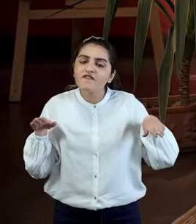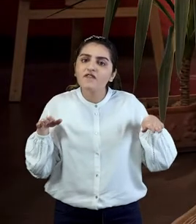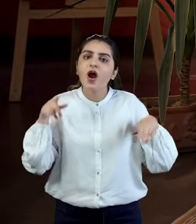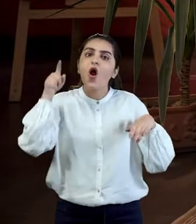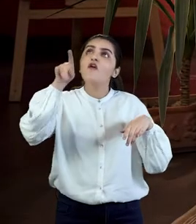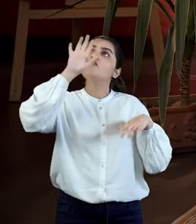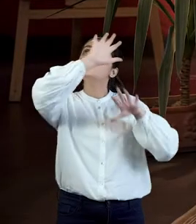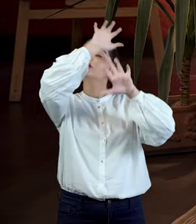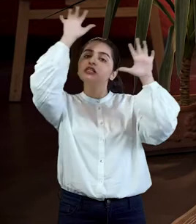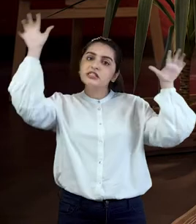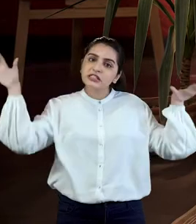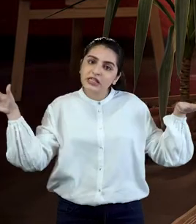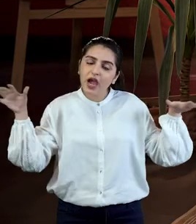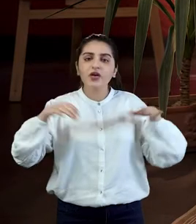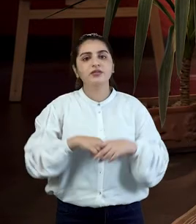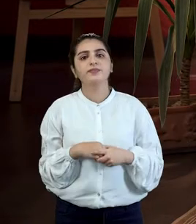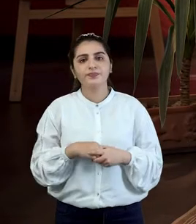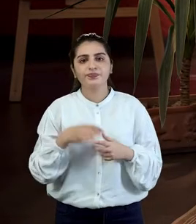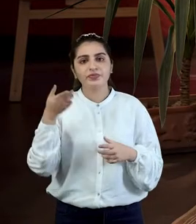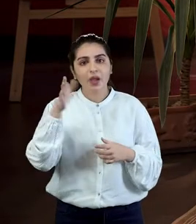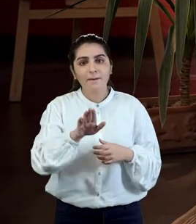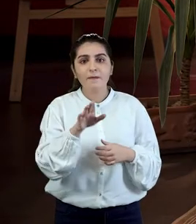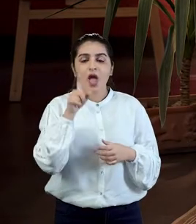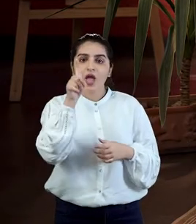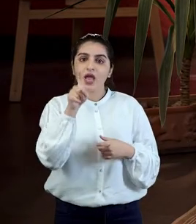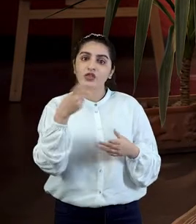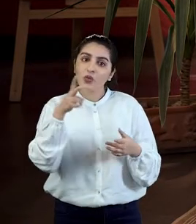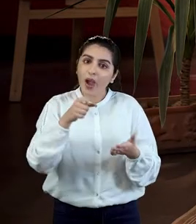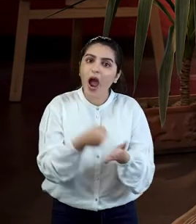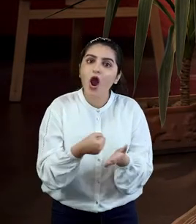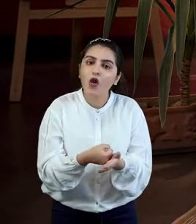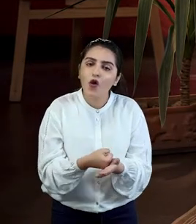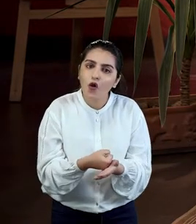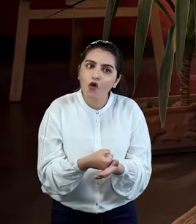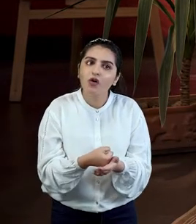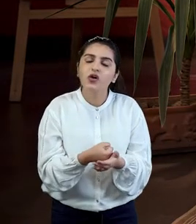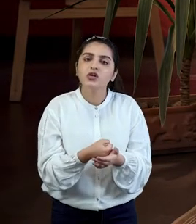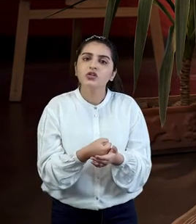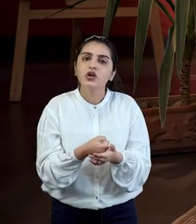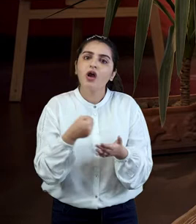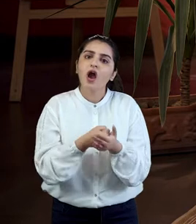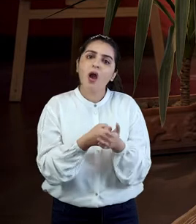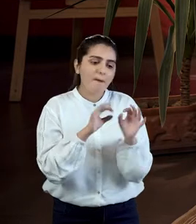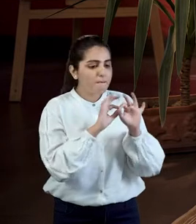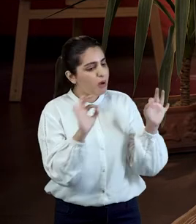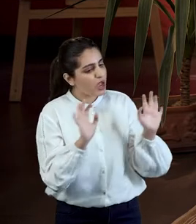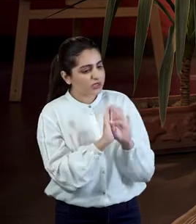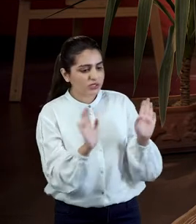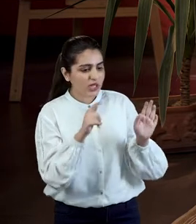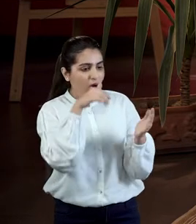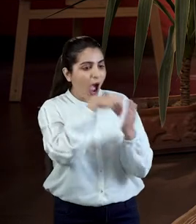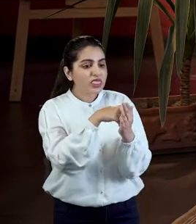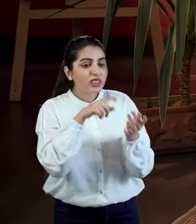the sky. She hid in a cloud. Then she had one more try. That was the end of the